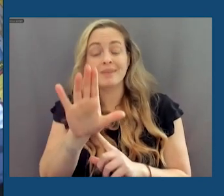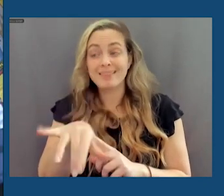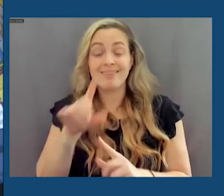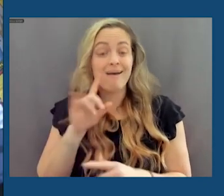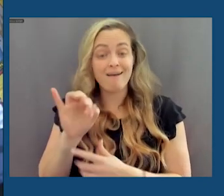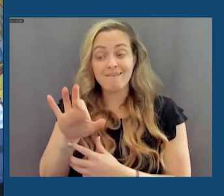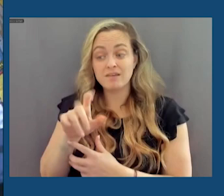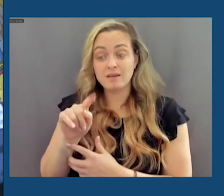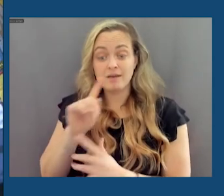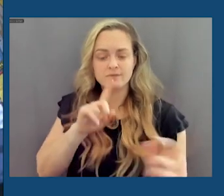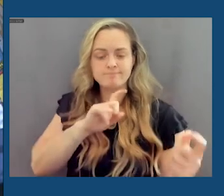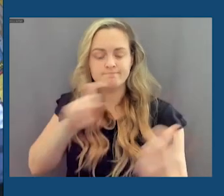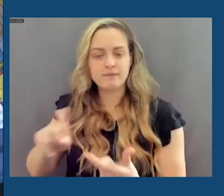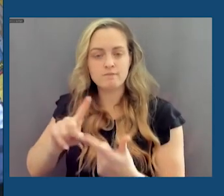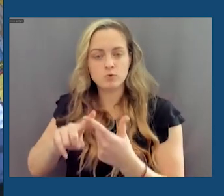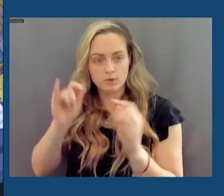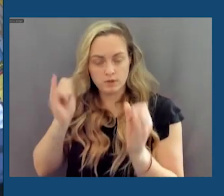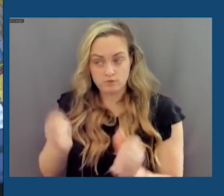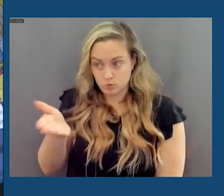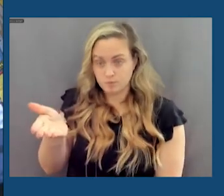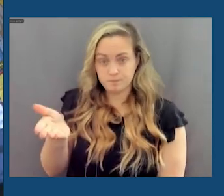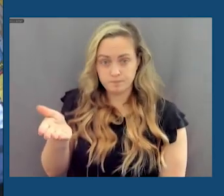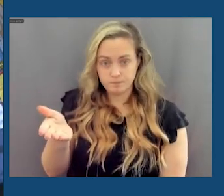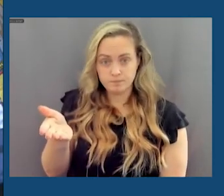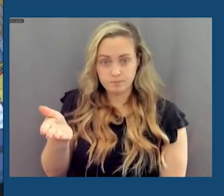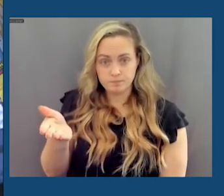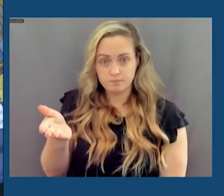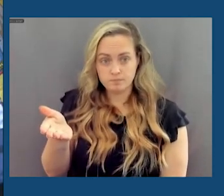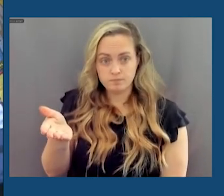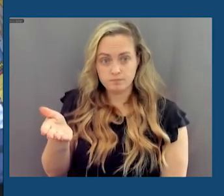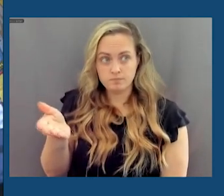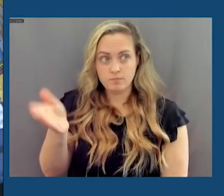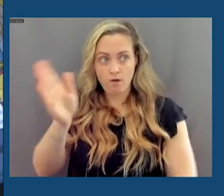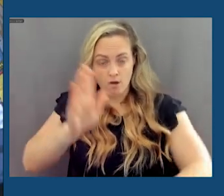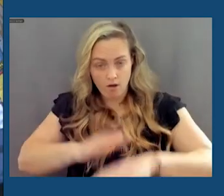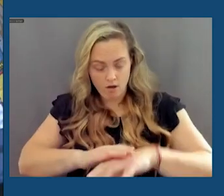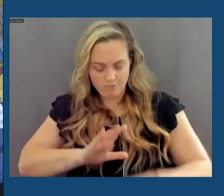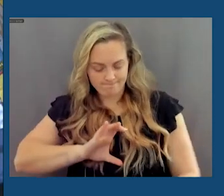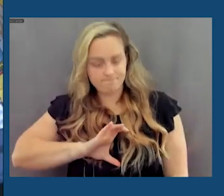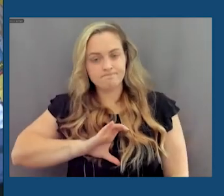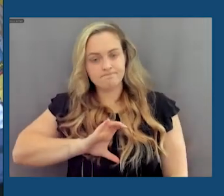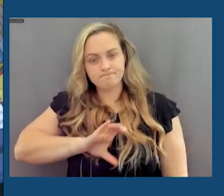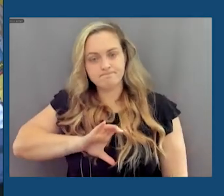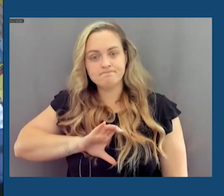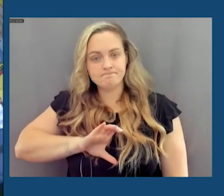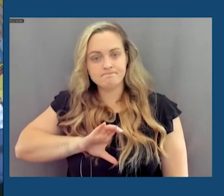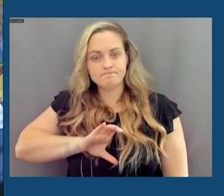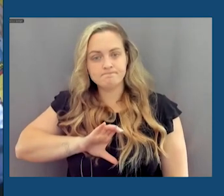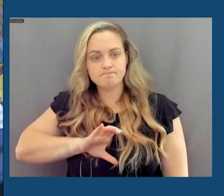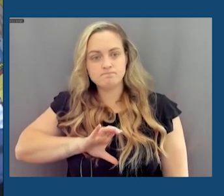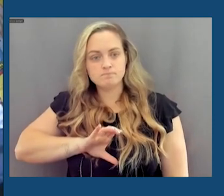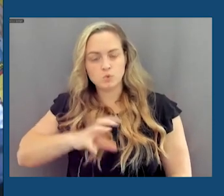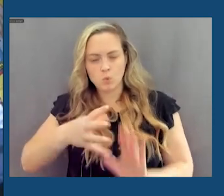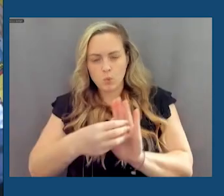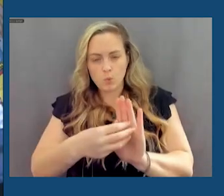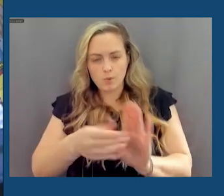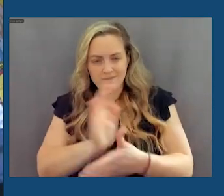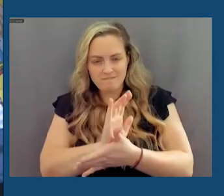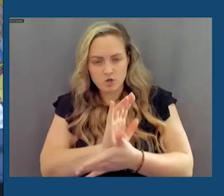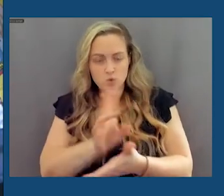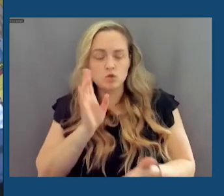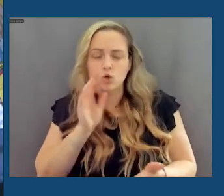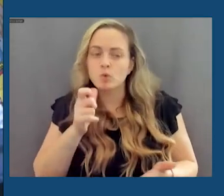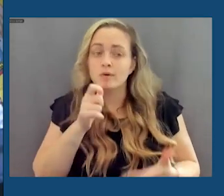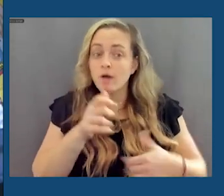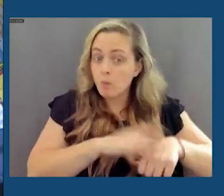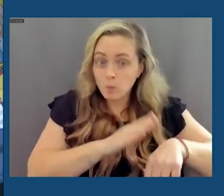is given to the individual on body cam by the NYPD. And it's different than being given a warning by the